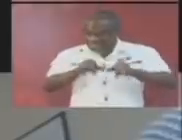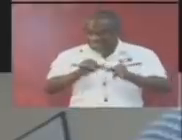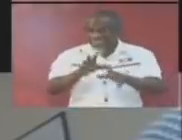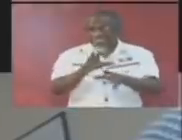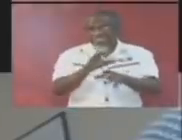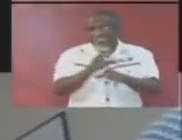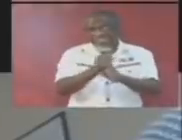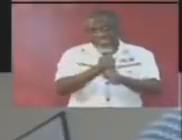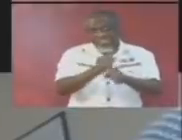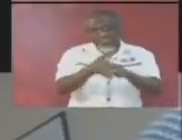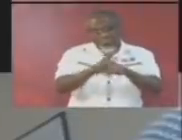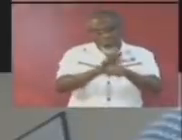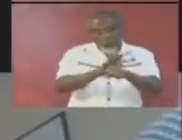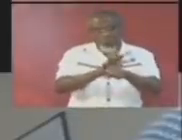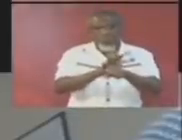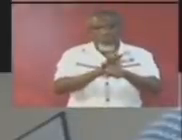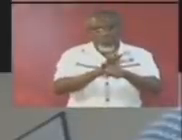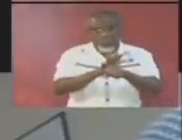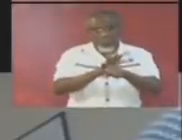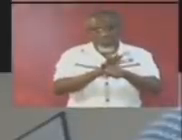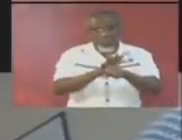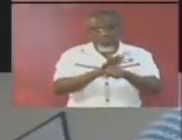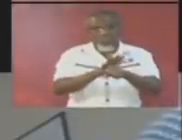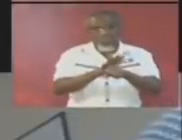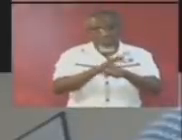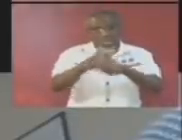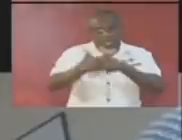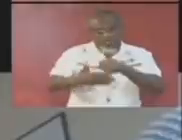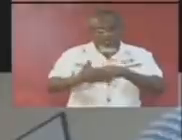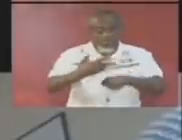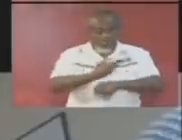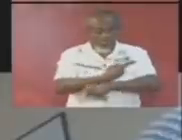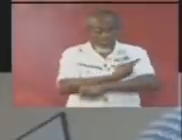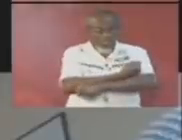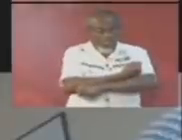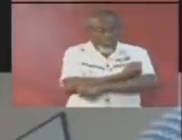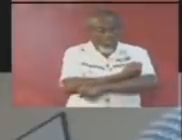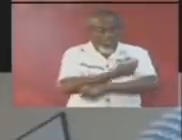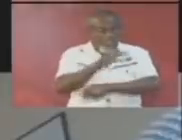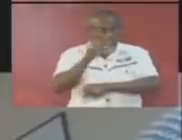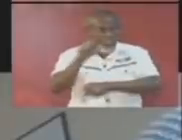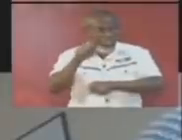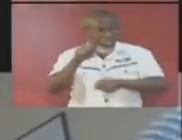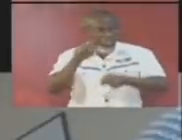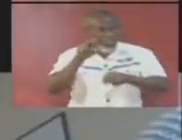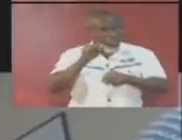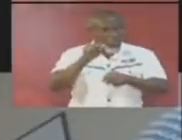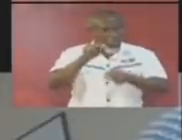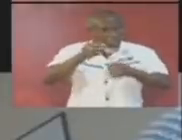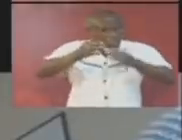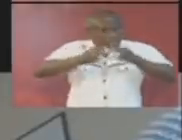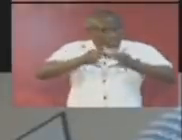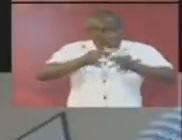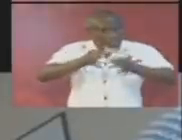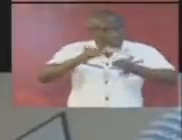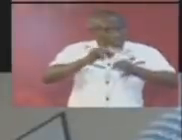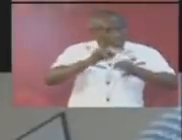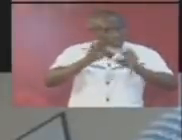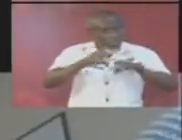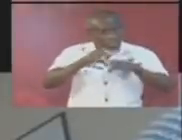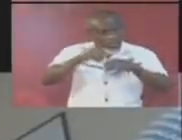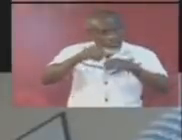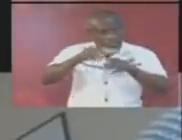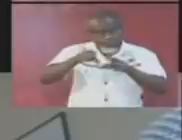infected with COVID after taking the vaccine, and if you can still transmit it, then what